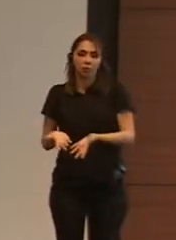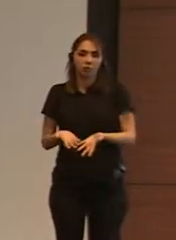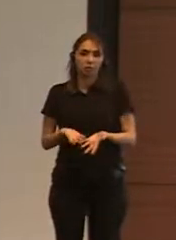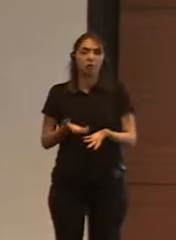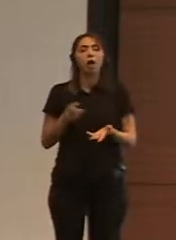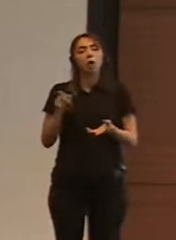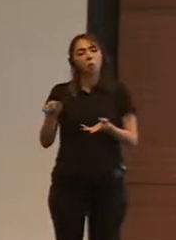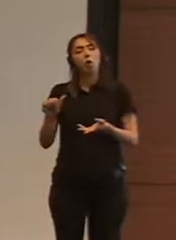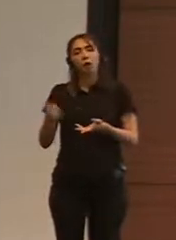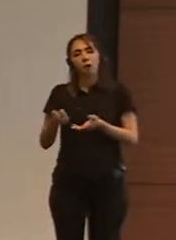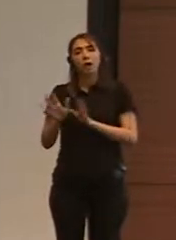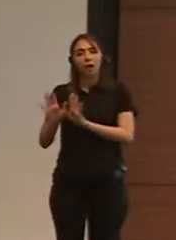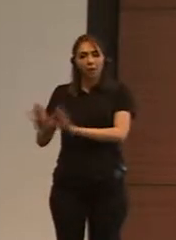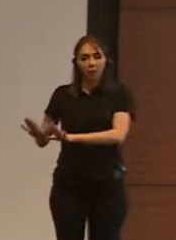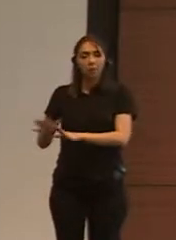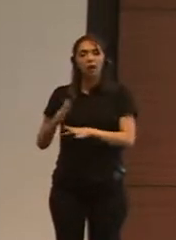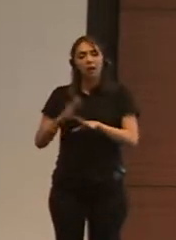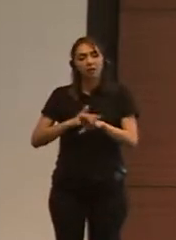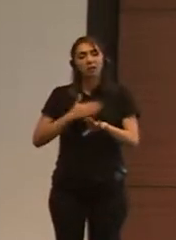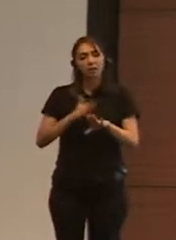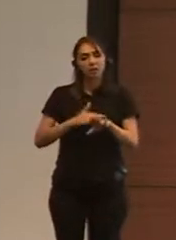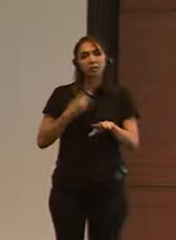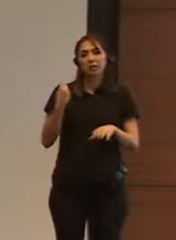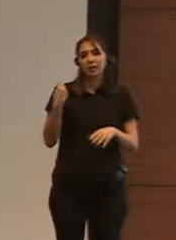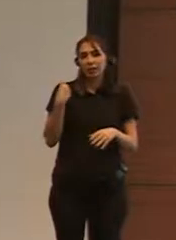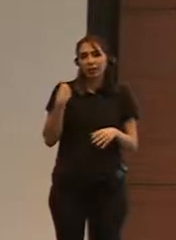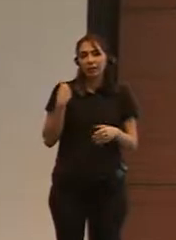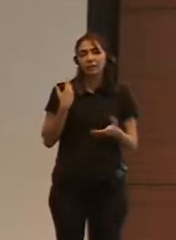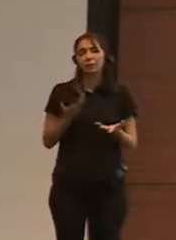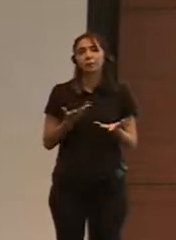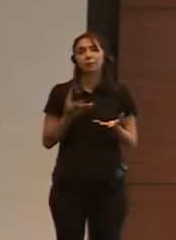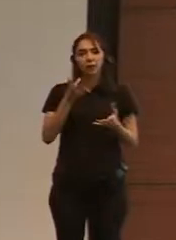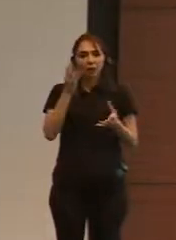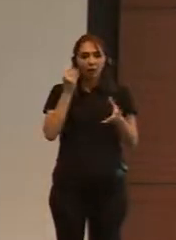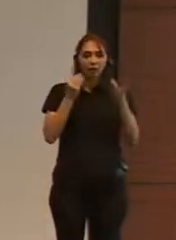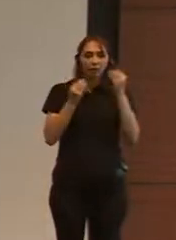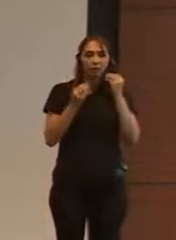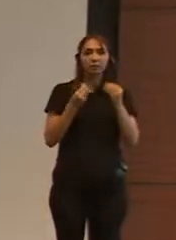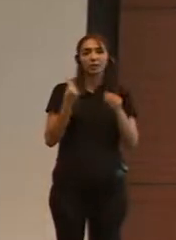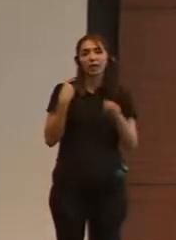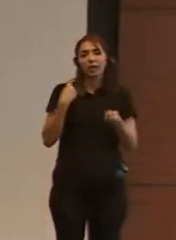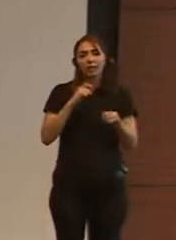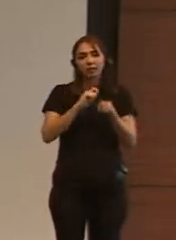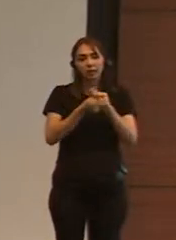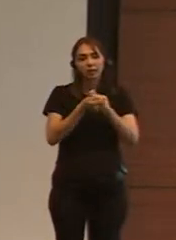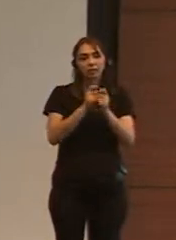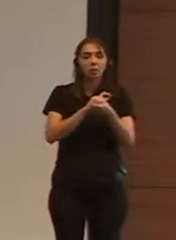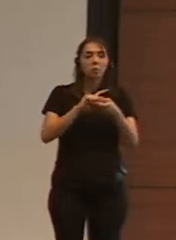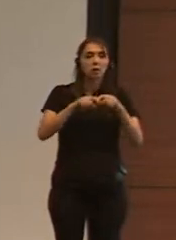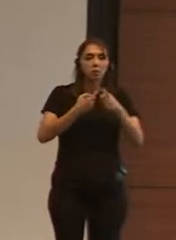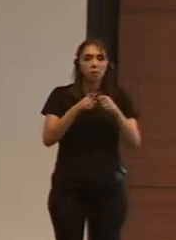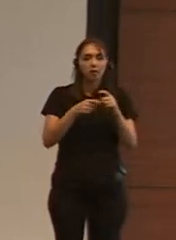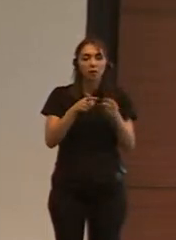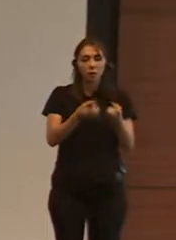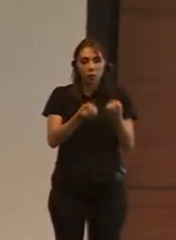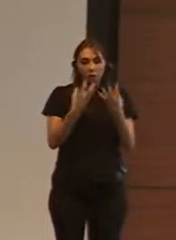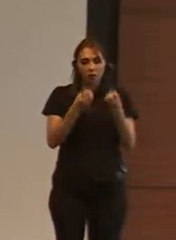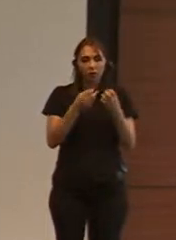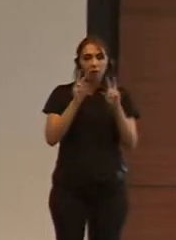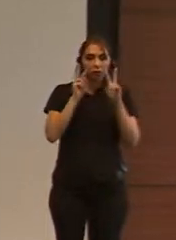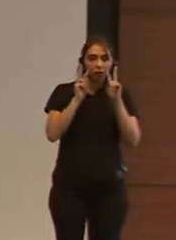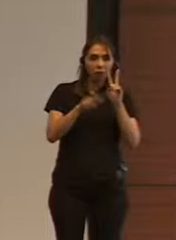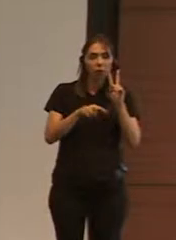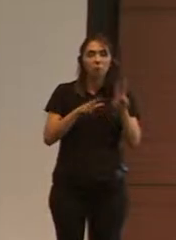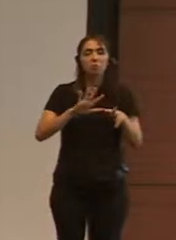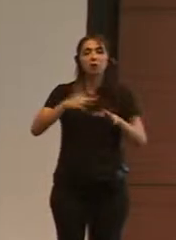these are in a way elevated values unnecessarily elevated i